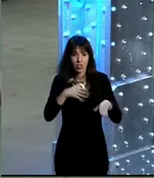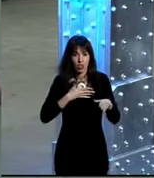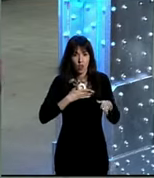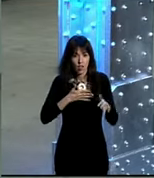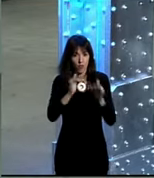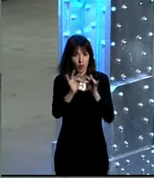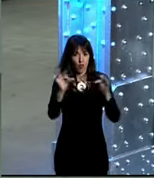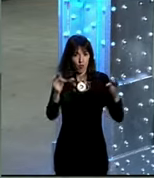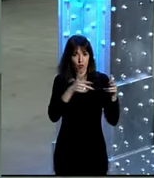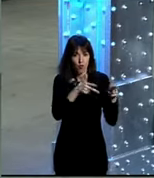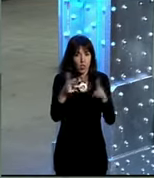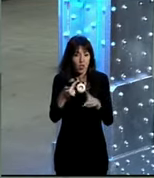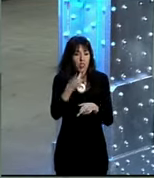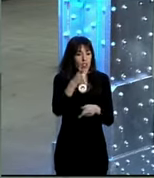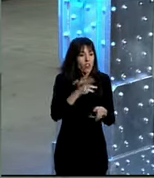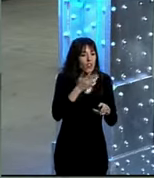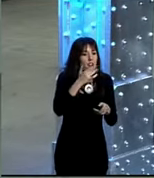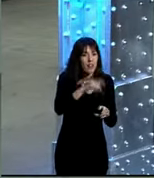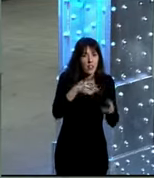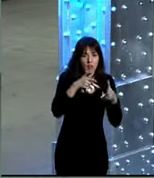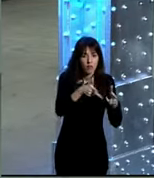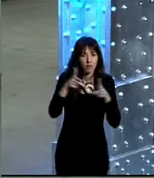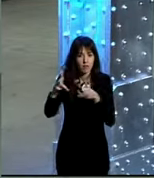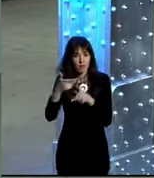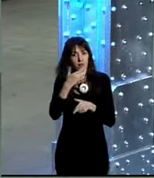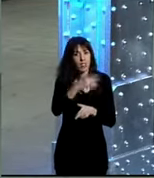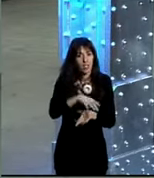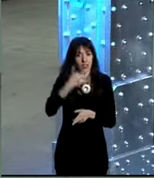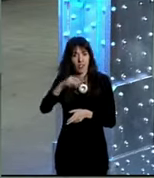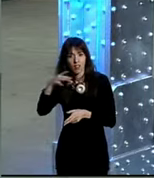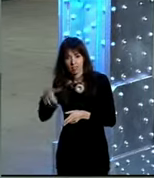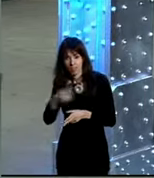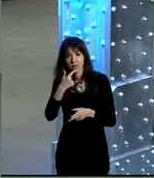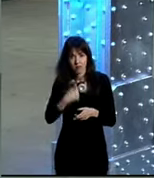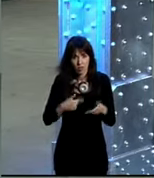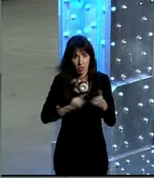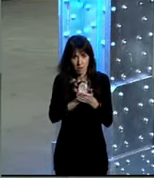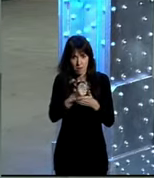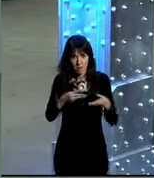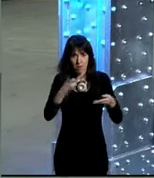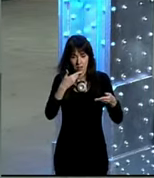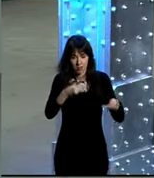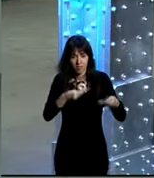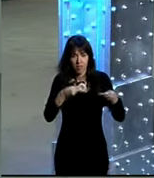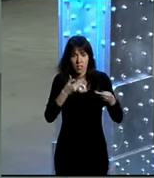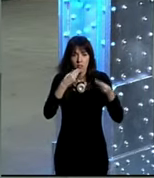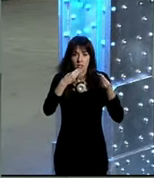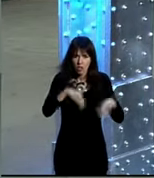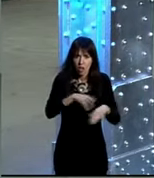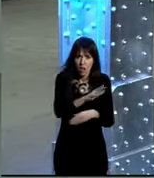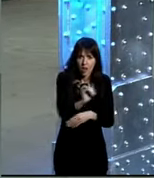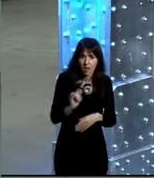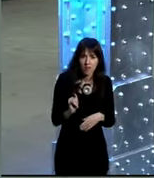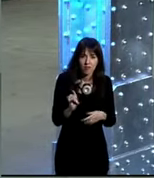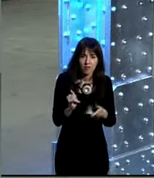is also, of course, now everything is long tail. Those caches are going to be there, those stories are going to be there, and those payoffs are going to be there as